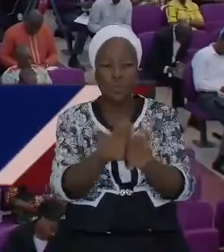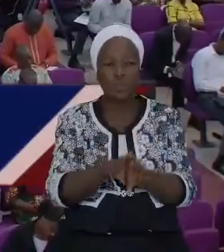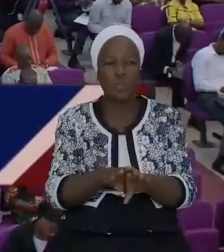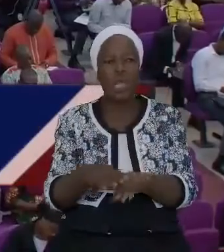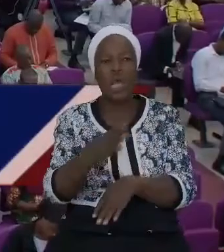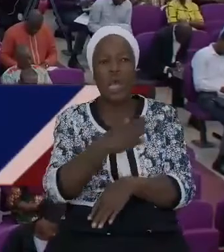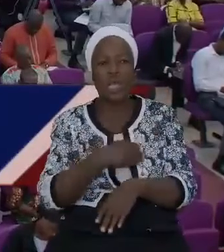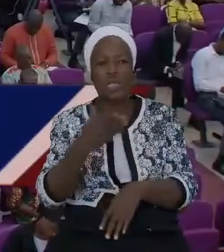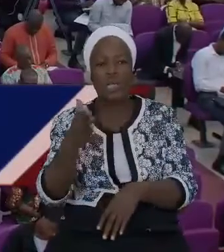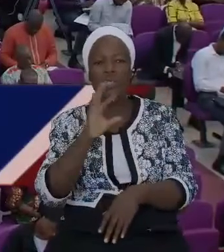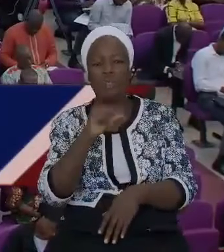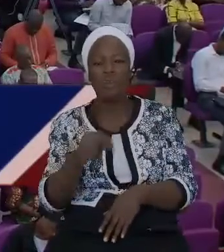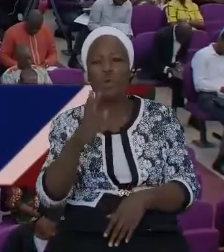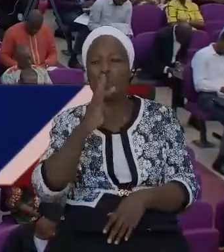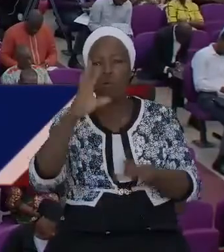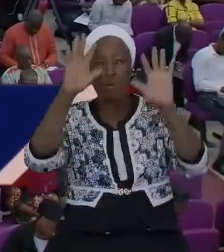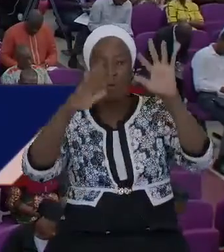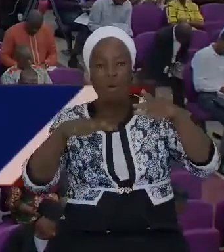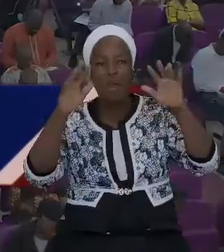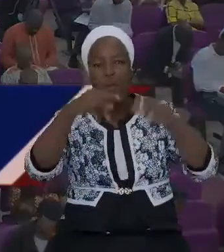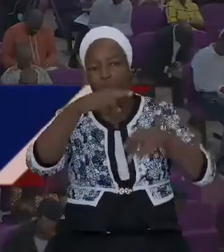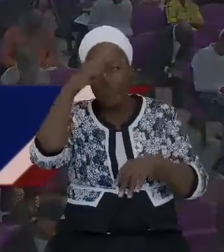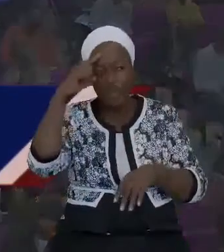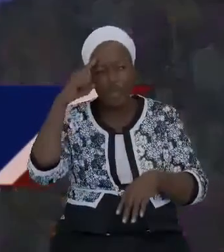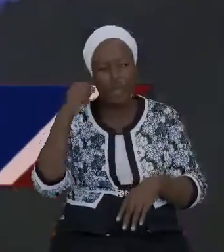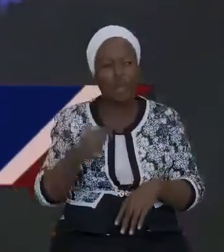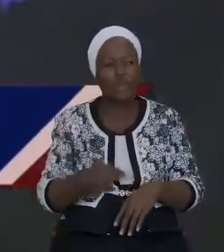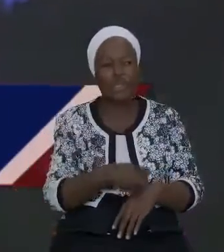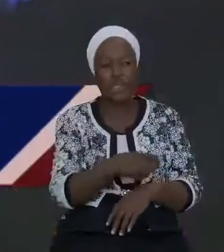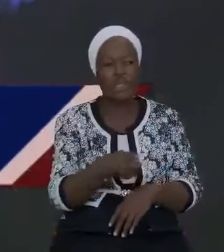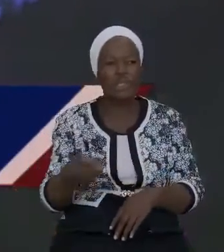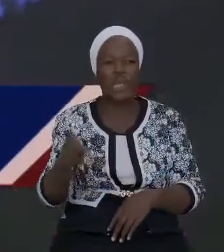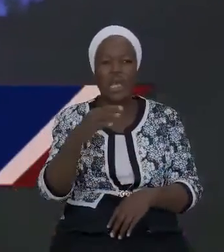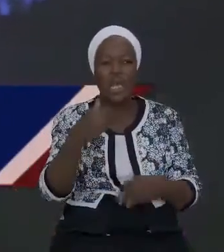there is no rain because